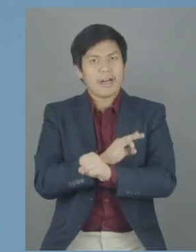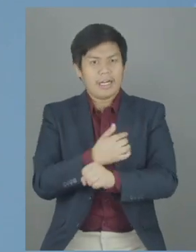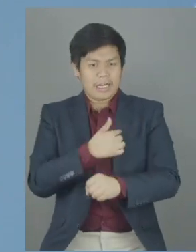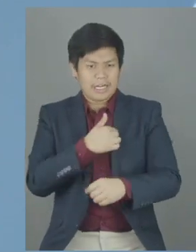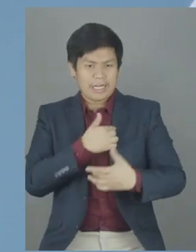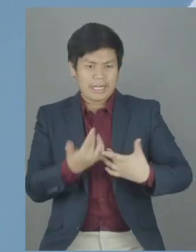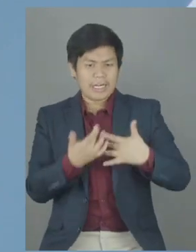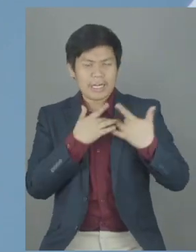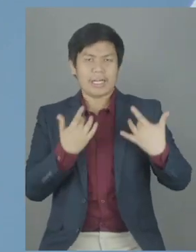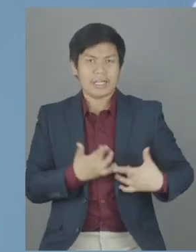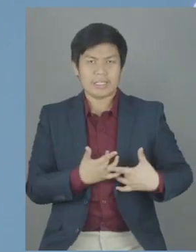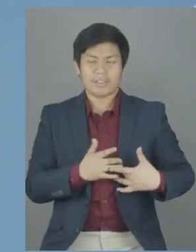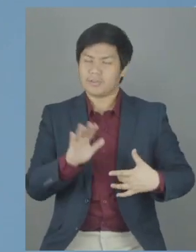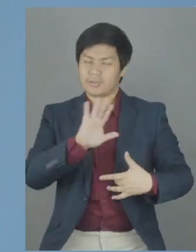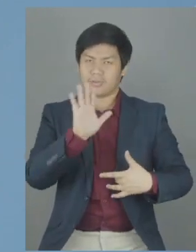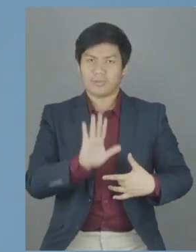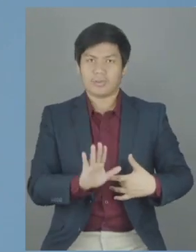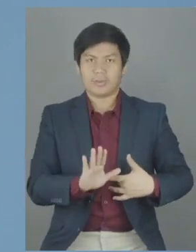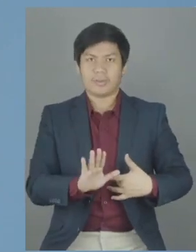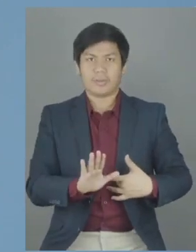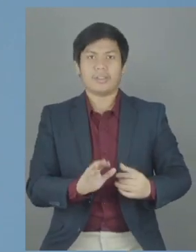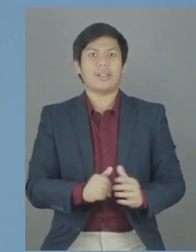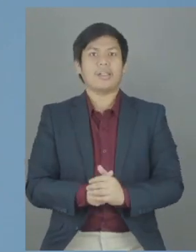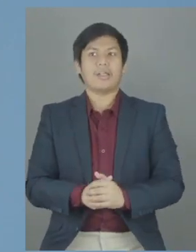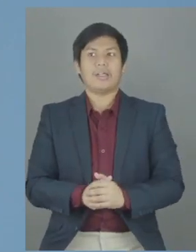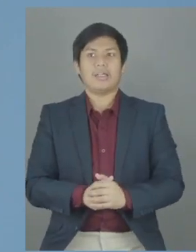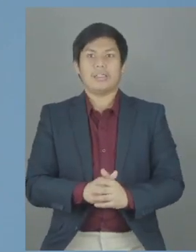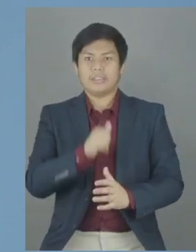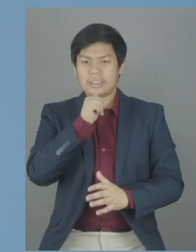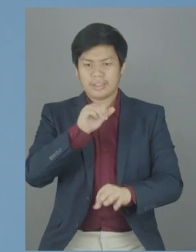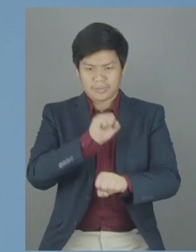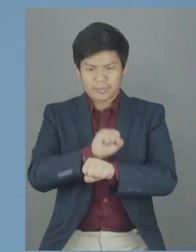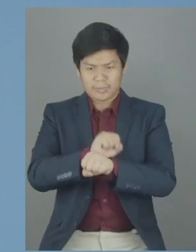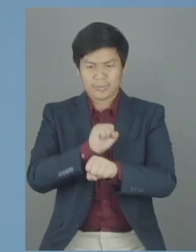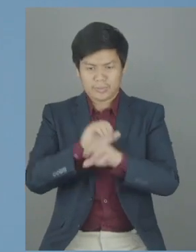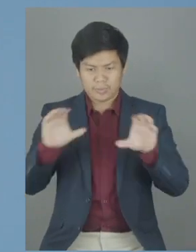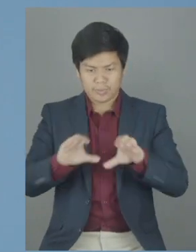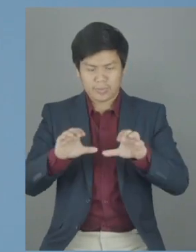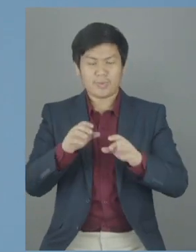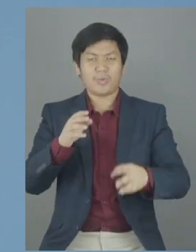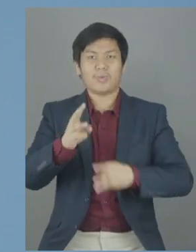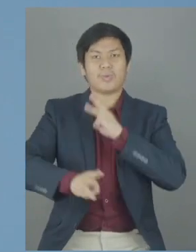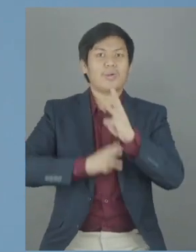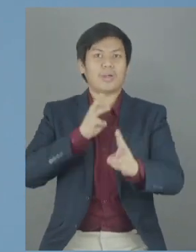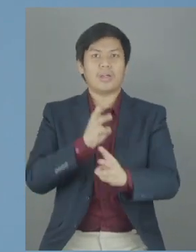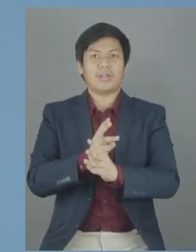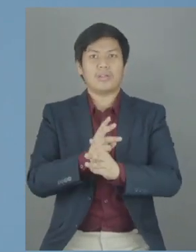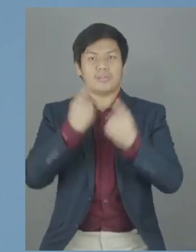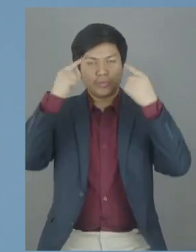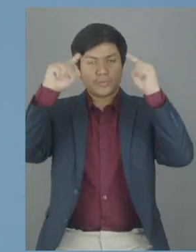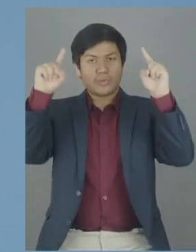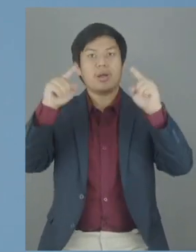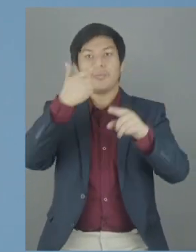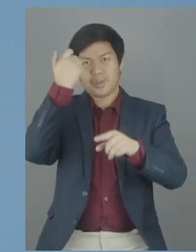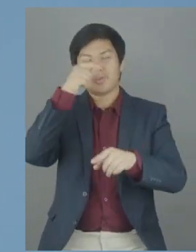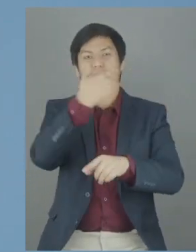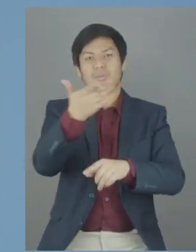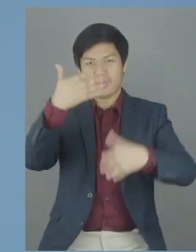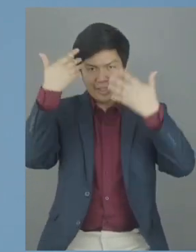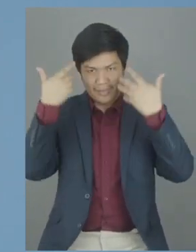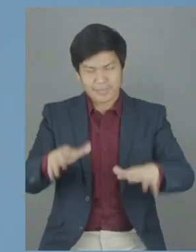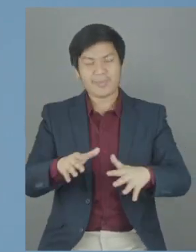God. And you don't have to earn your way into this world to be significant already, because you're already a son and daughter of God.